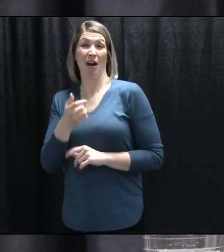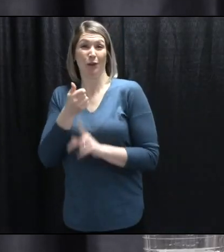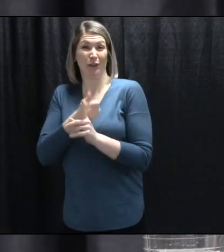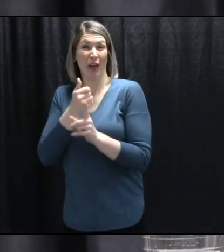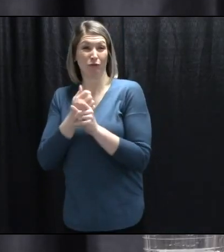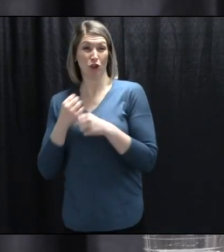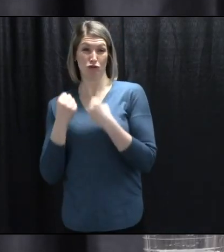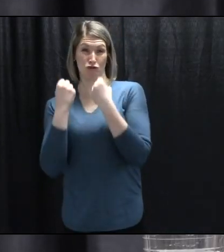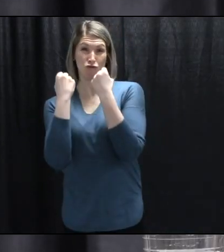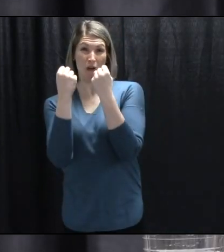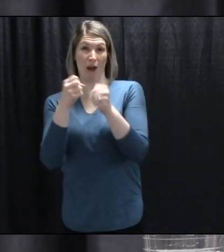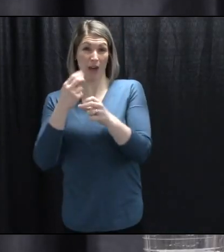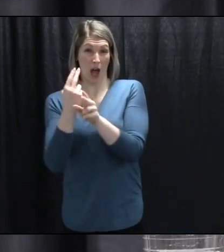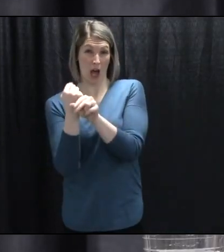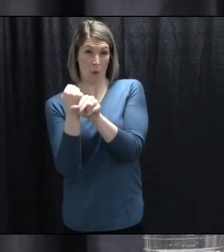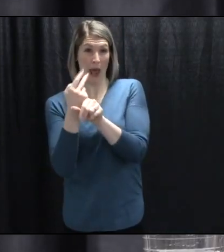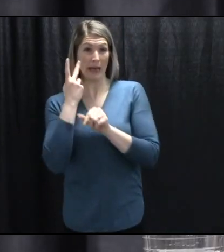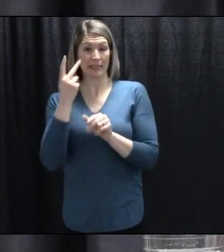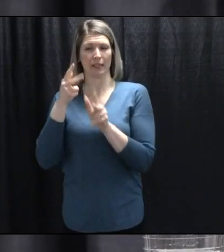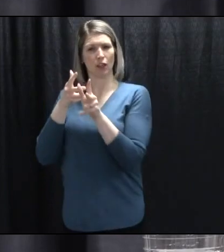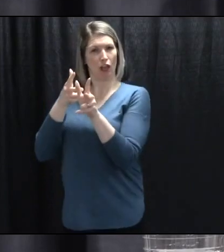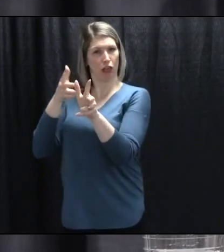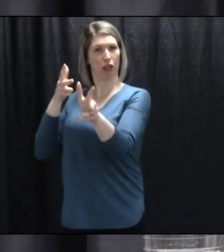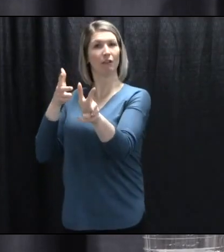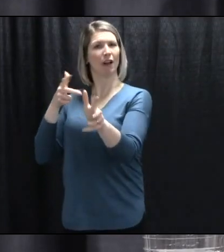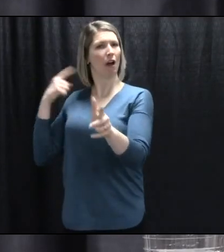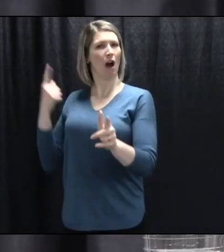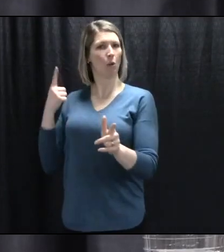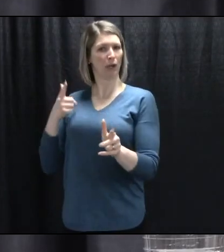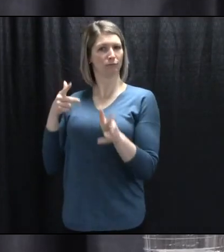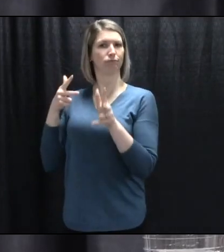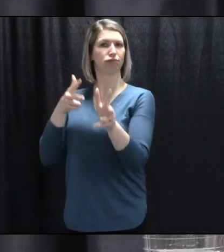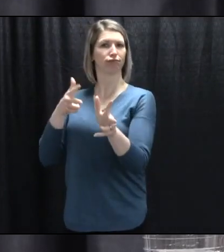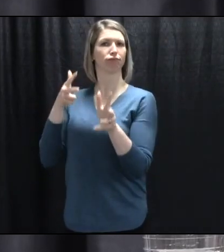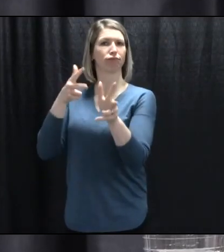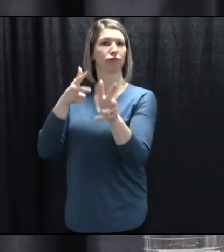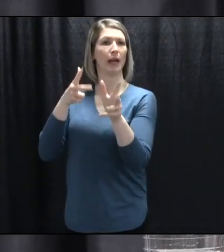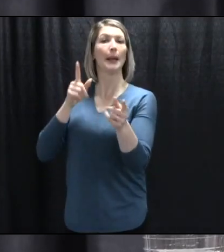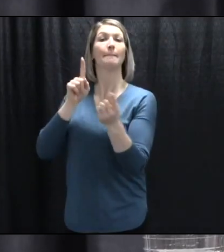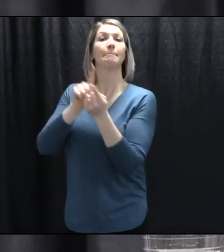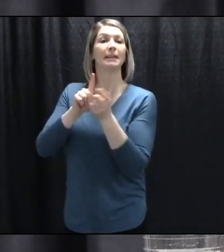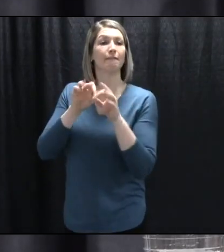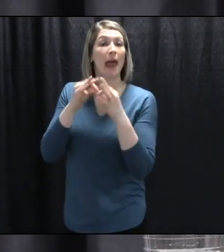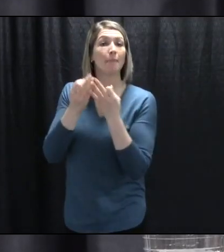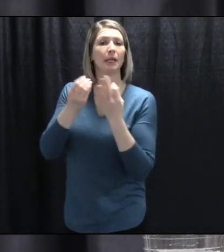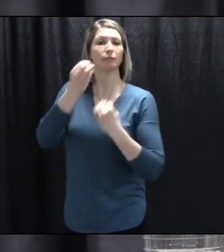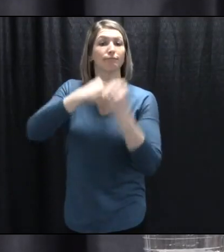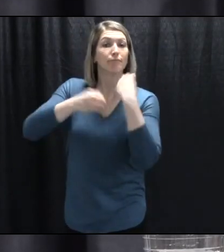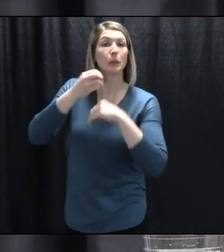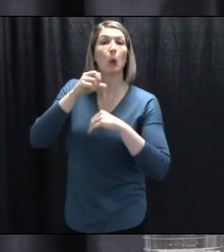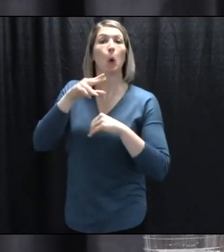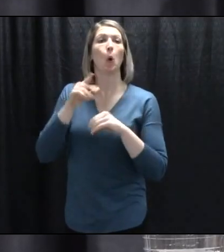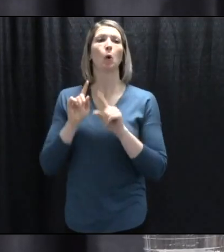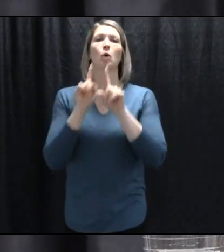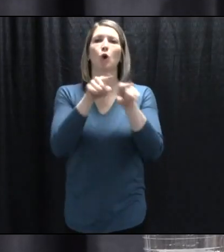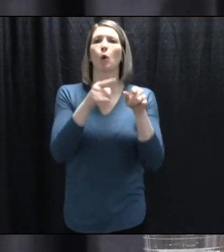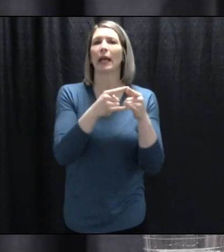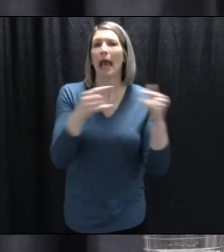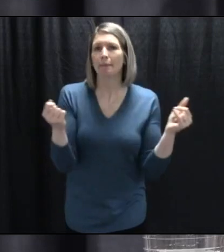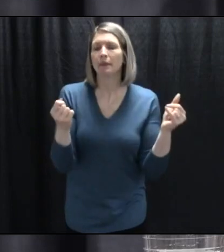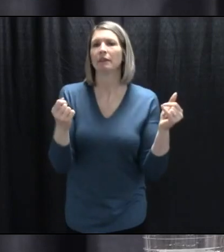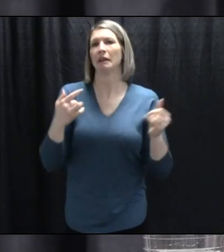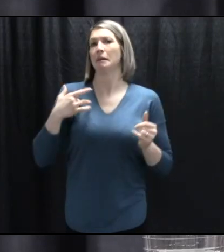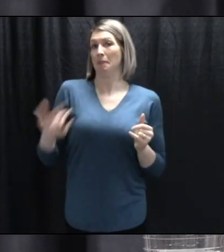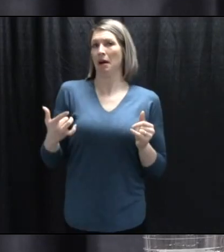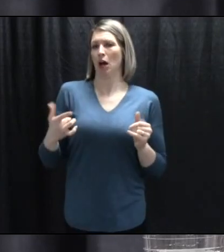that under normal circumstances would be heading to meet up with family or to go to cabins or